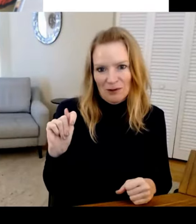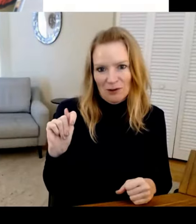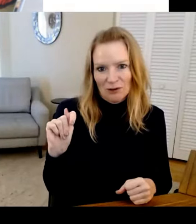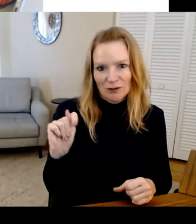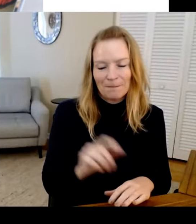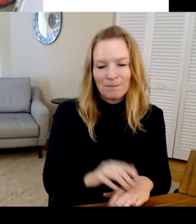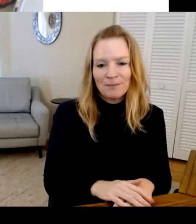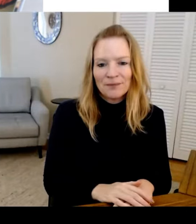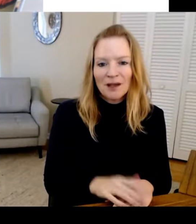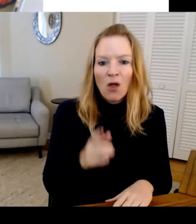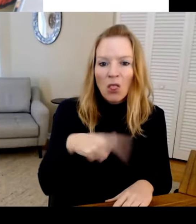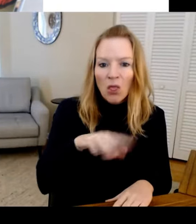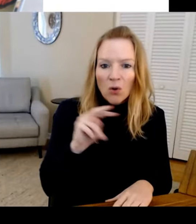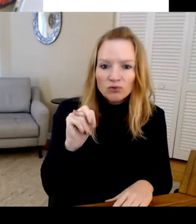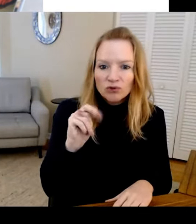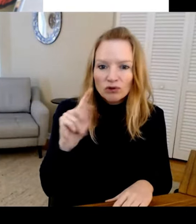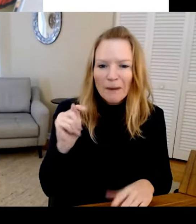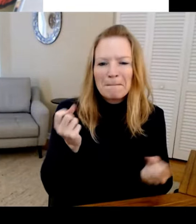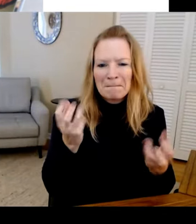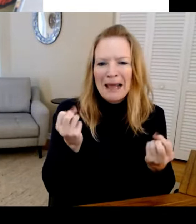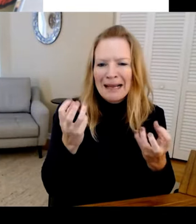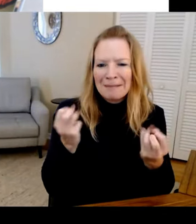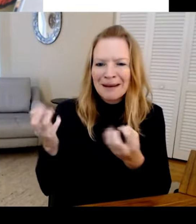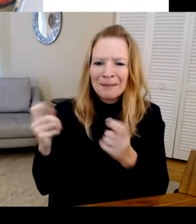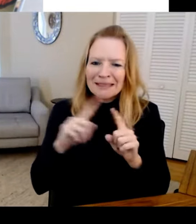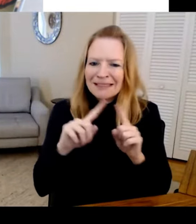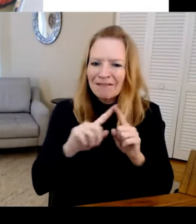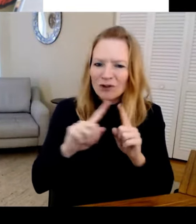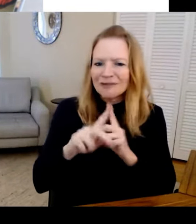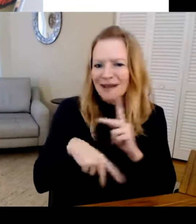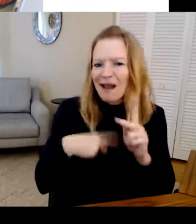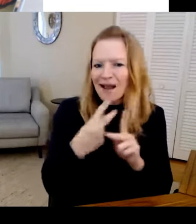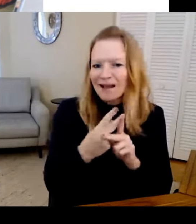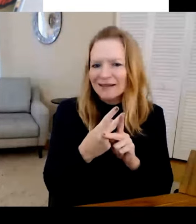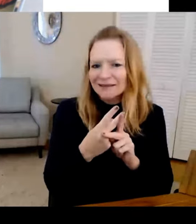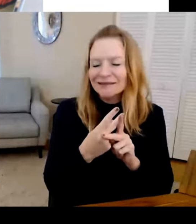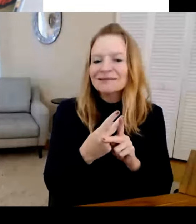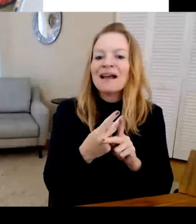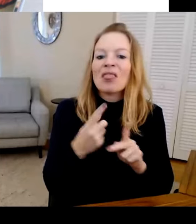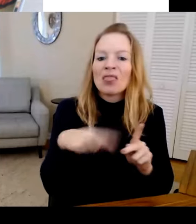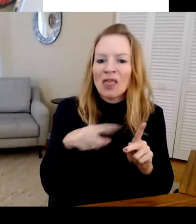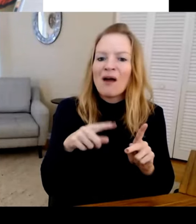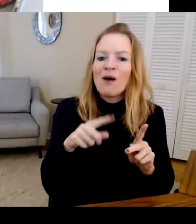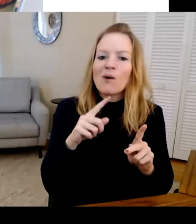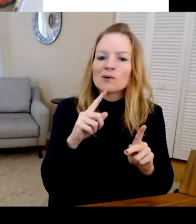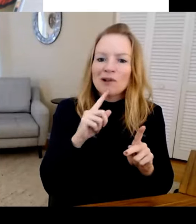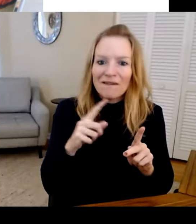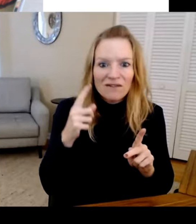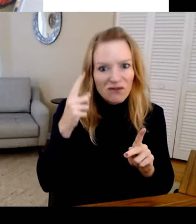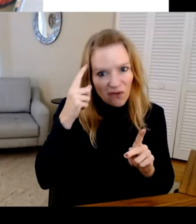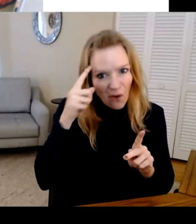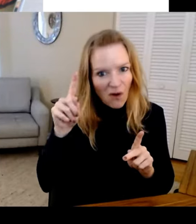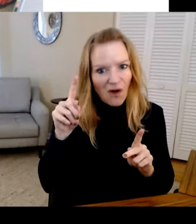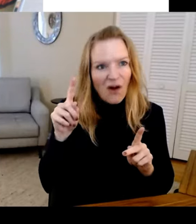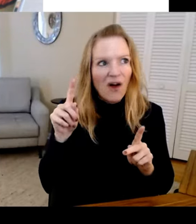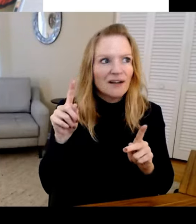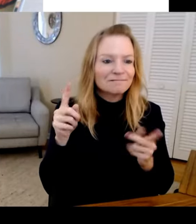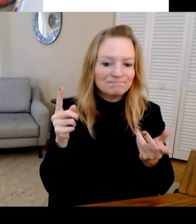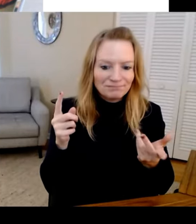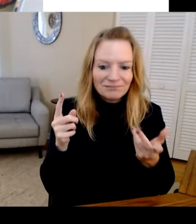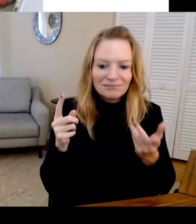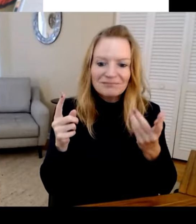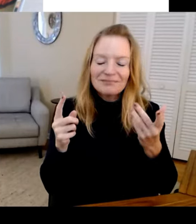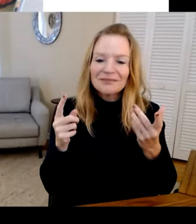up the composition of the brain through NTs, through neurotransmitters. There are many different kinds of neurotransmitters.